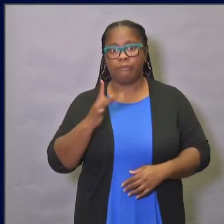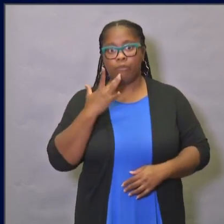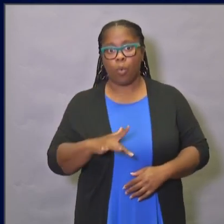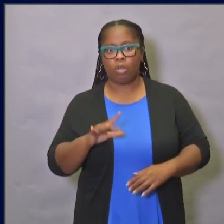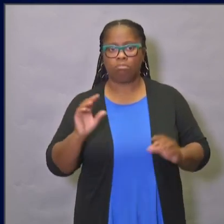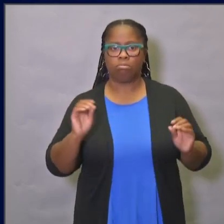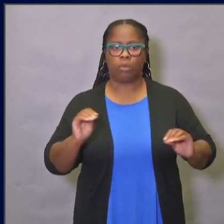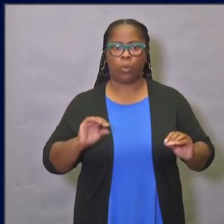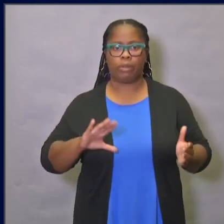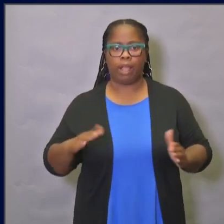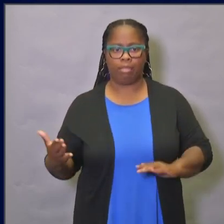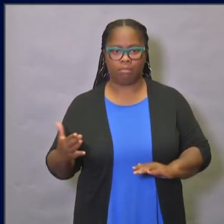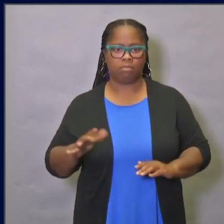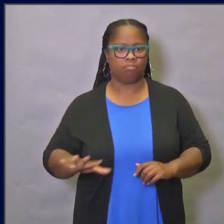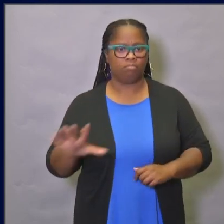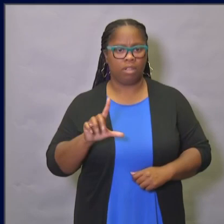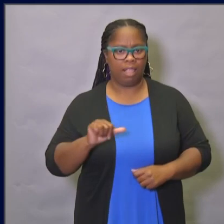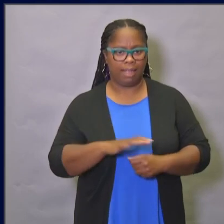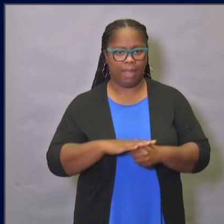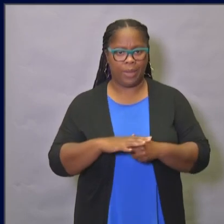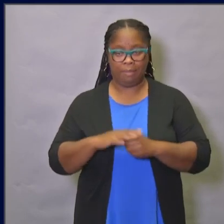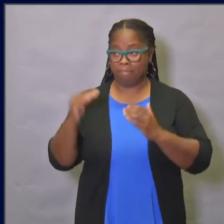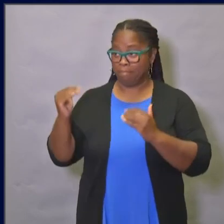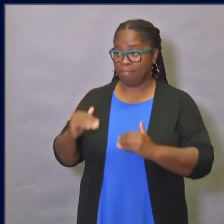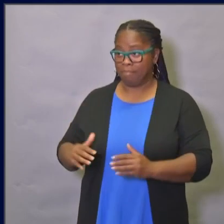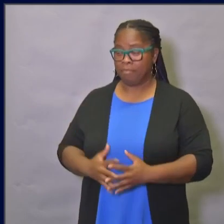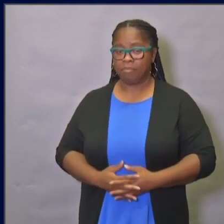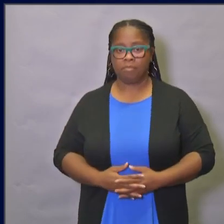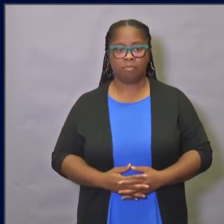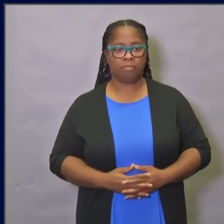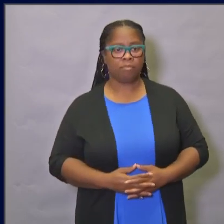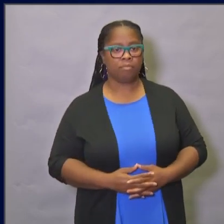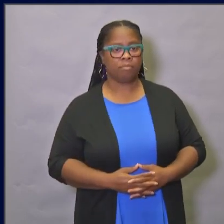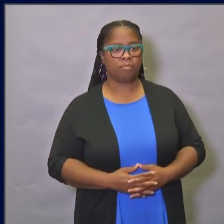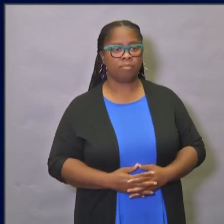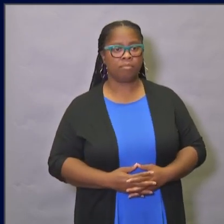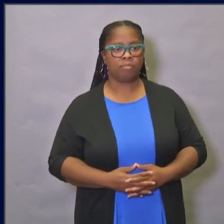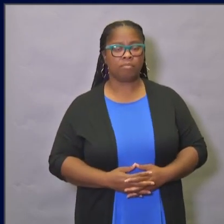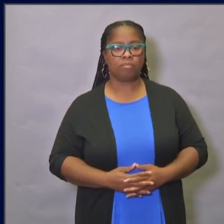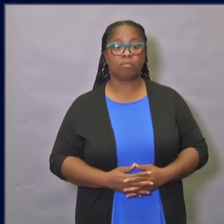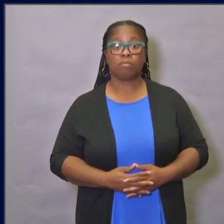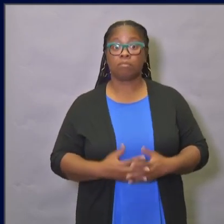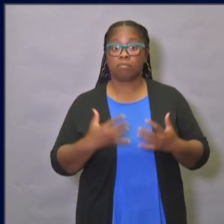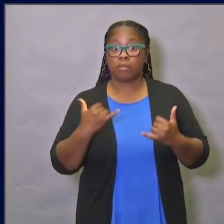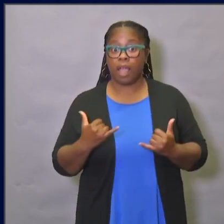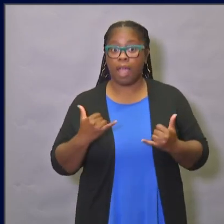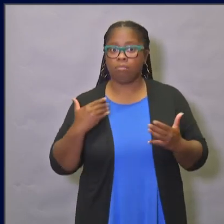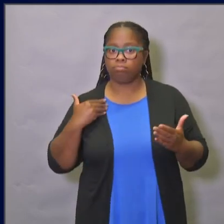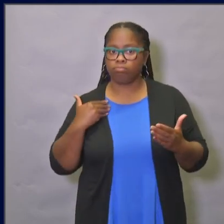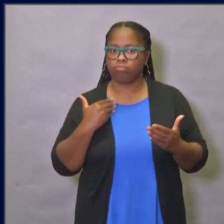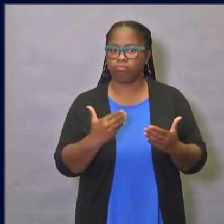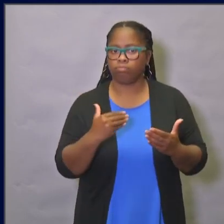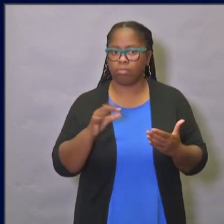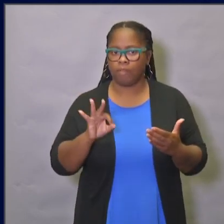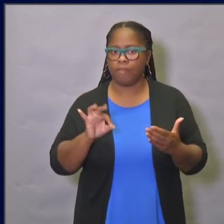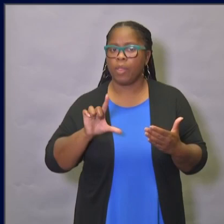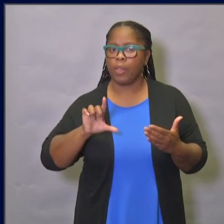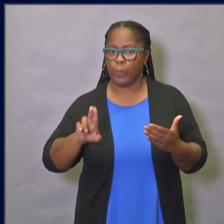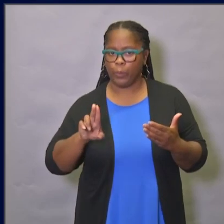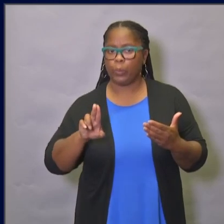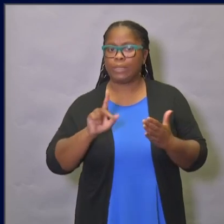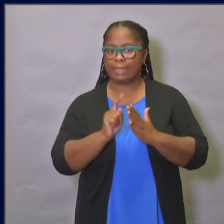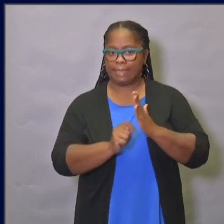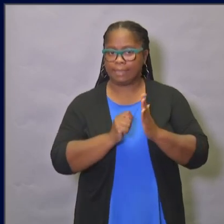the county. Next slide. We are approaching flu season, and I just wanted to talk for a